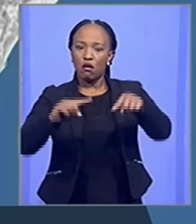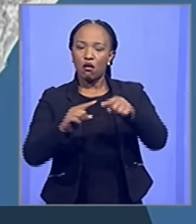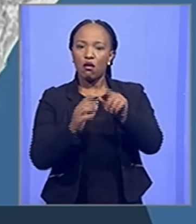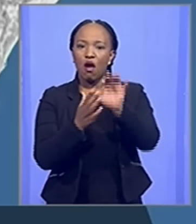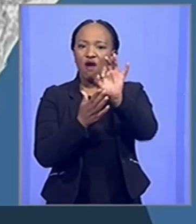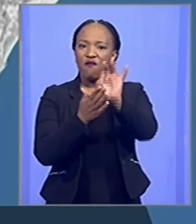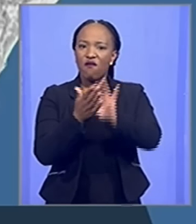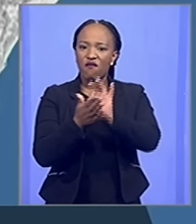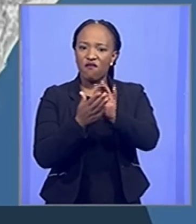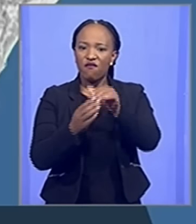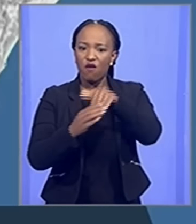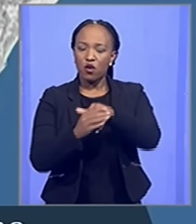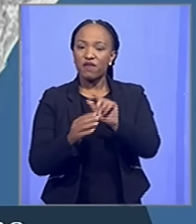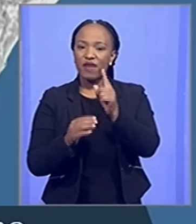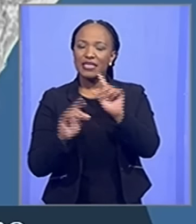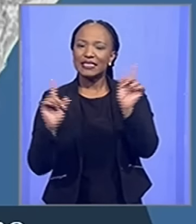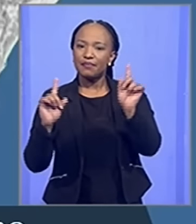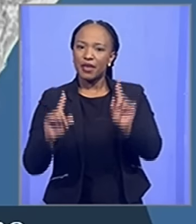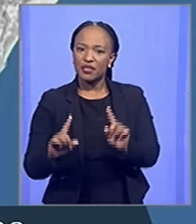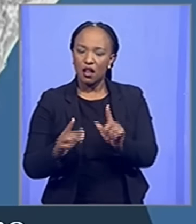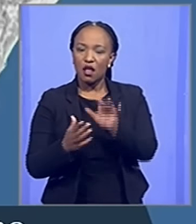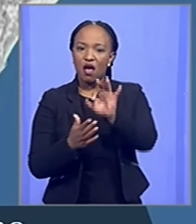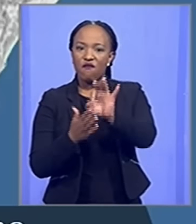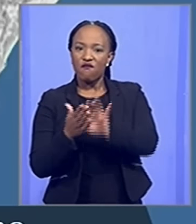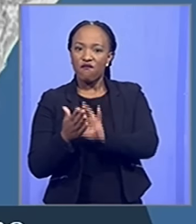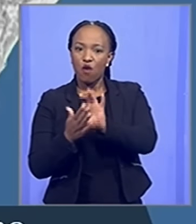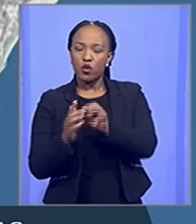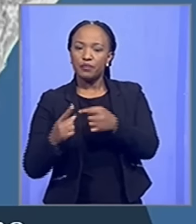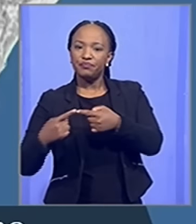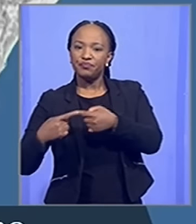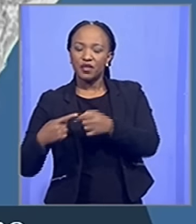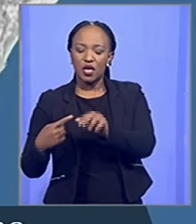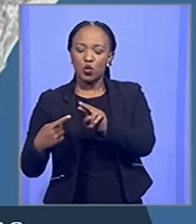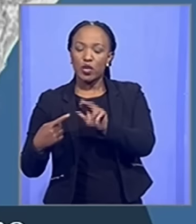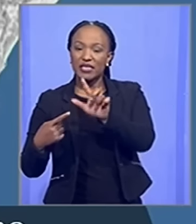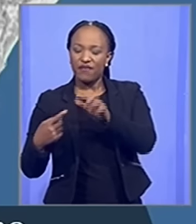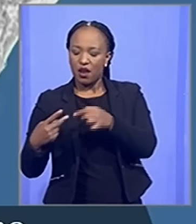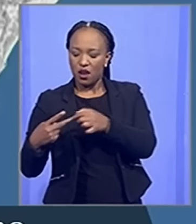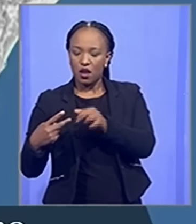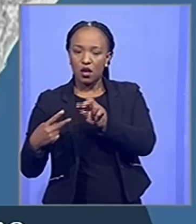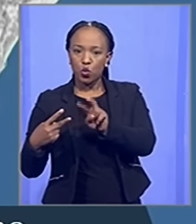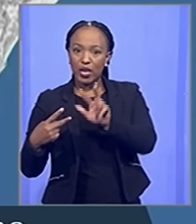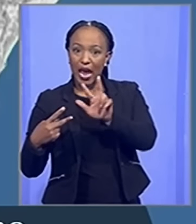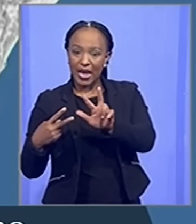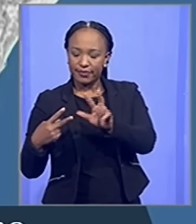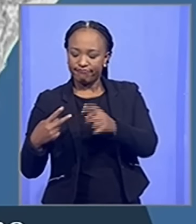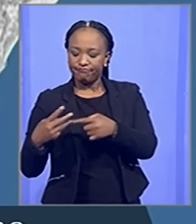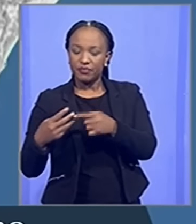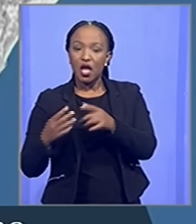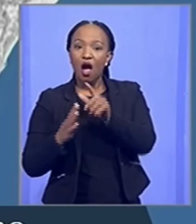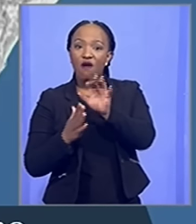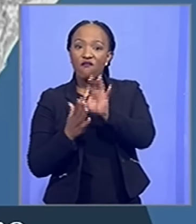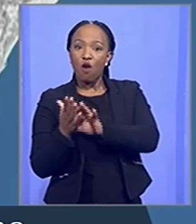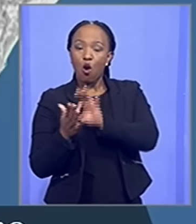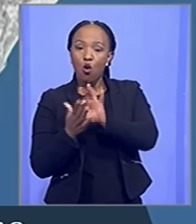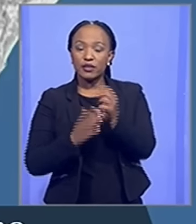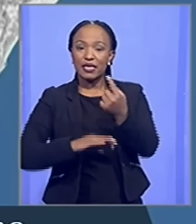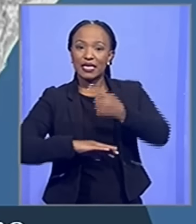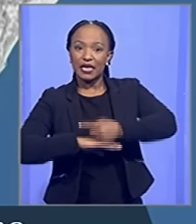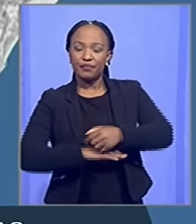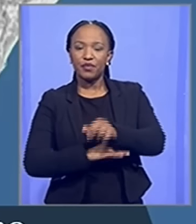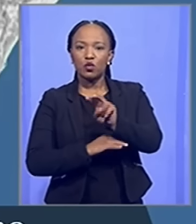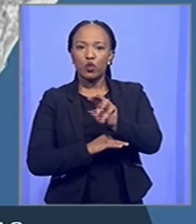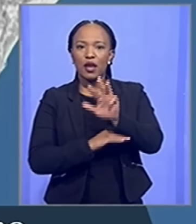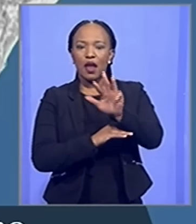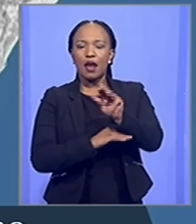ka di-special votes ka di-27 le di-28 le voting day e re emetseng rotlhe ka di-29 tsa